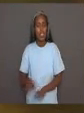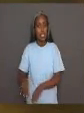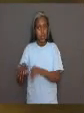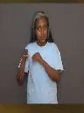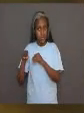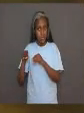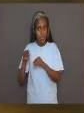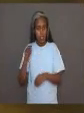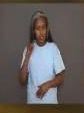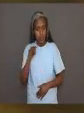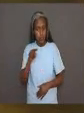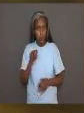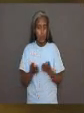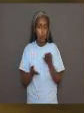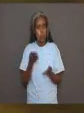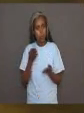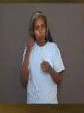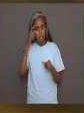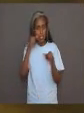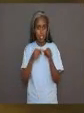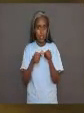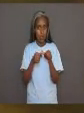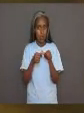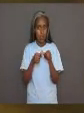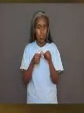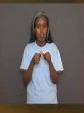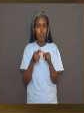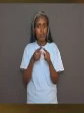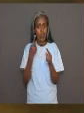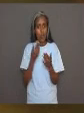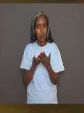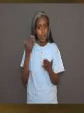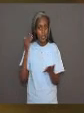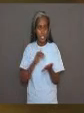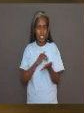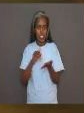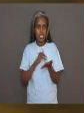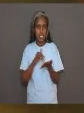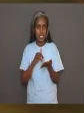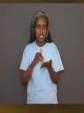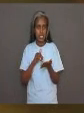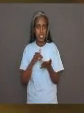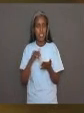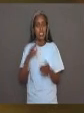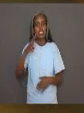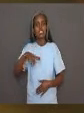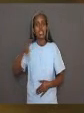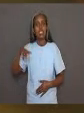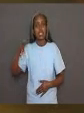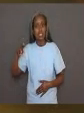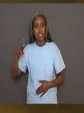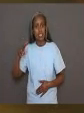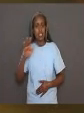Students, you probably recall from previous studies that statistics is